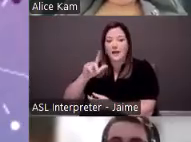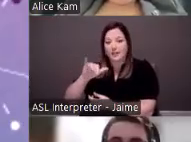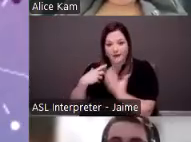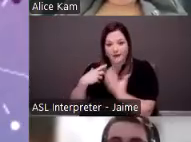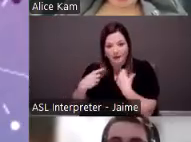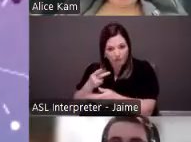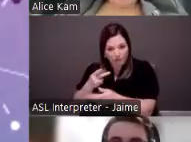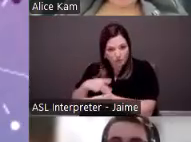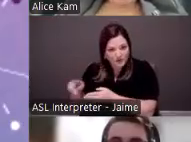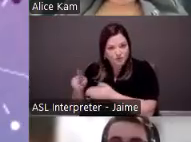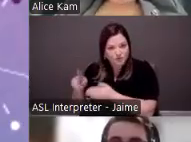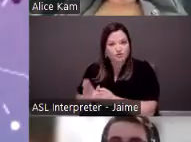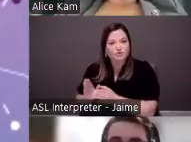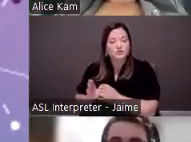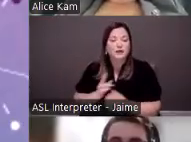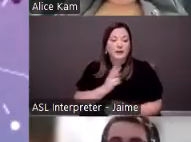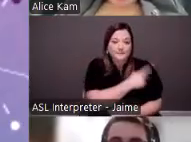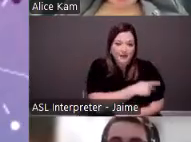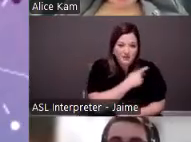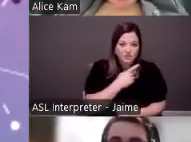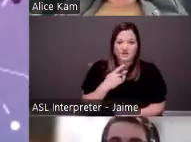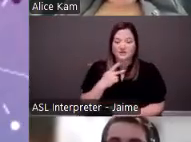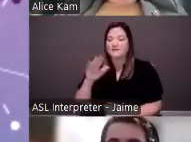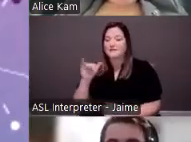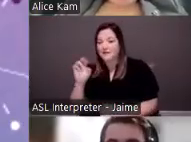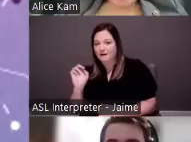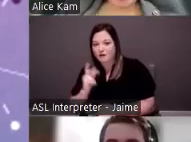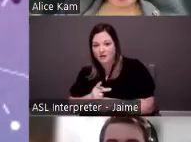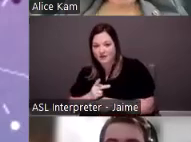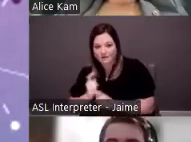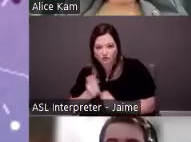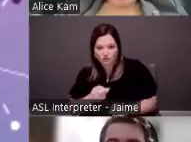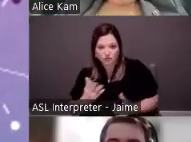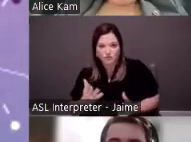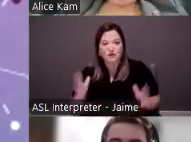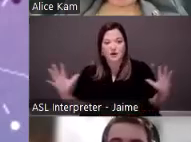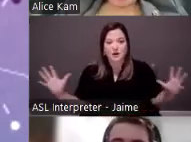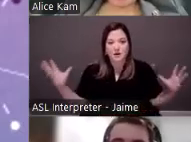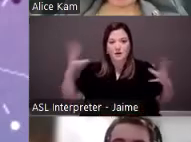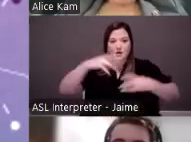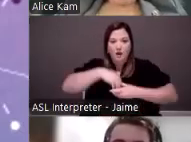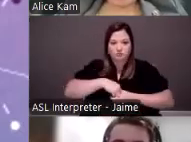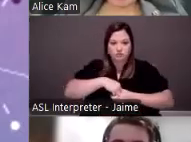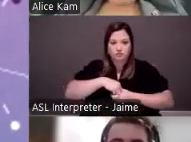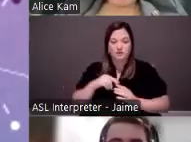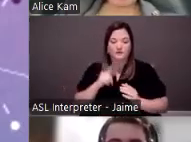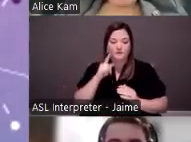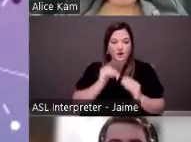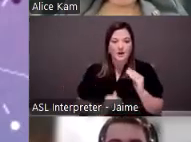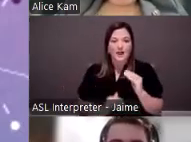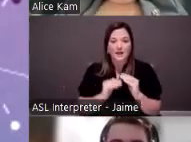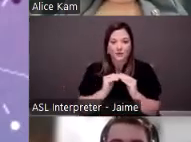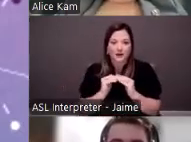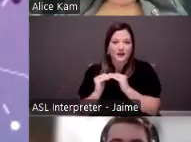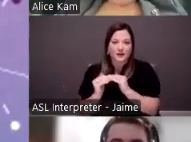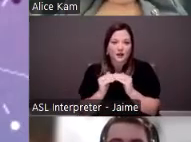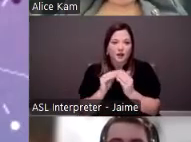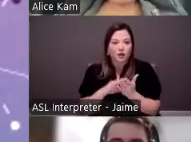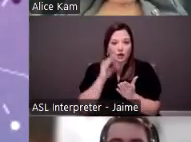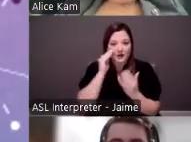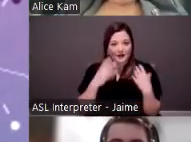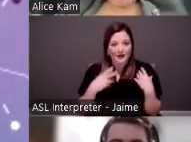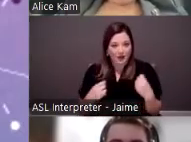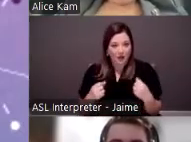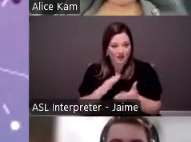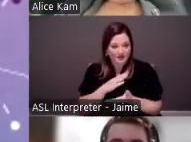well as patient and caregivers, all together in this equity learning health system. So in this